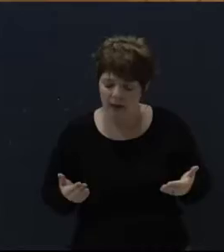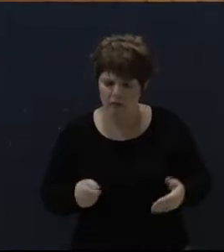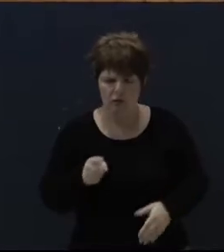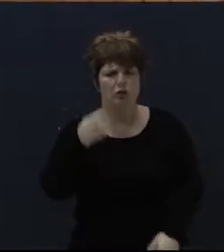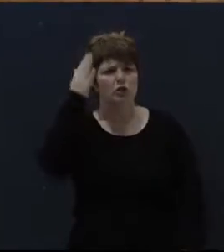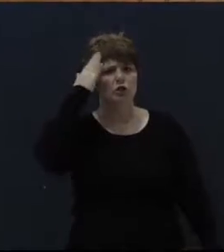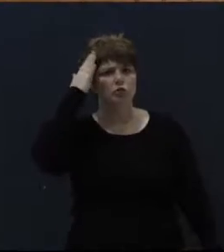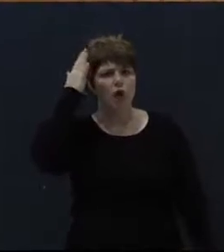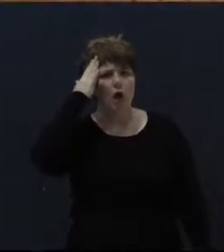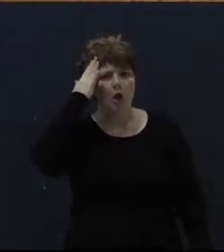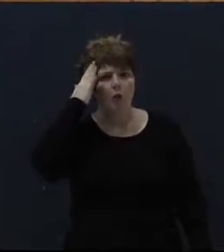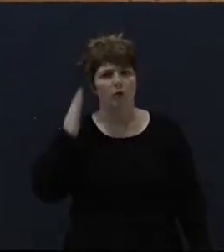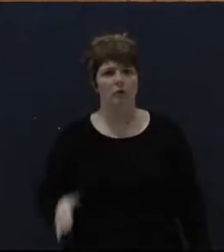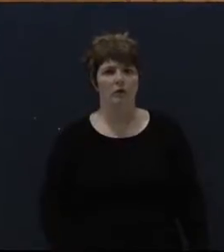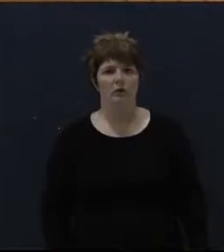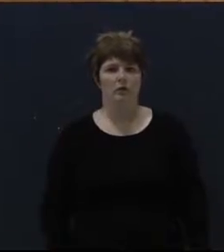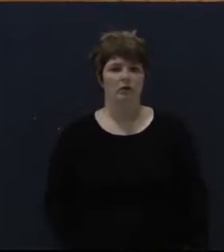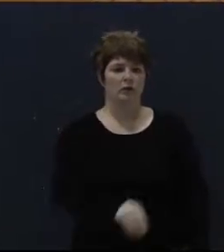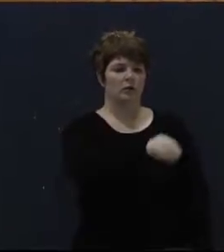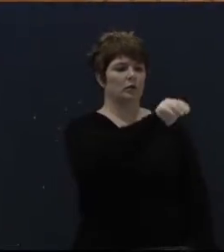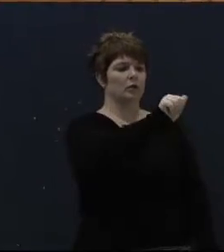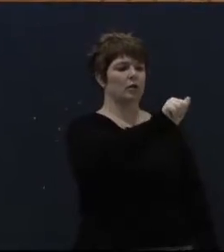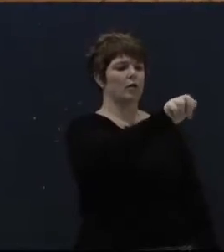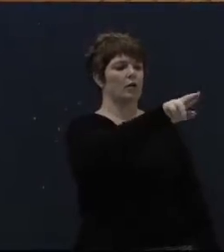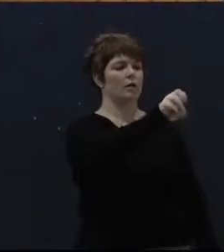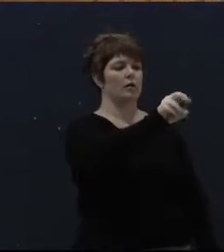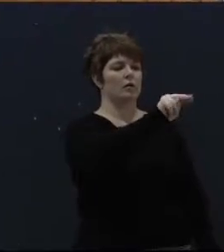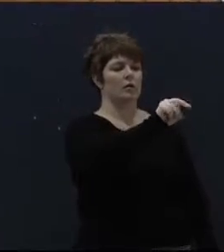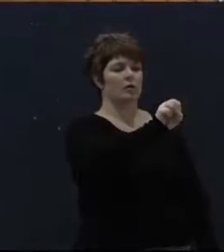that? Aaron's rod that budded.